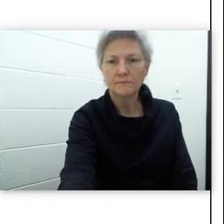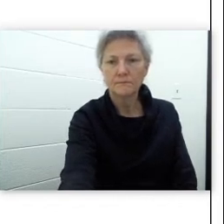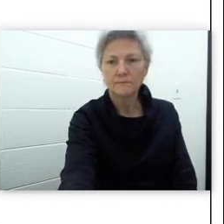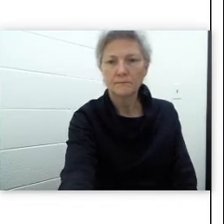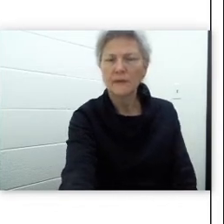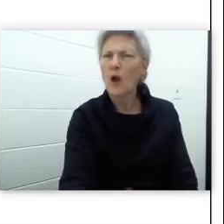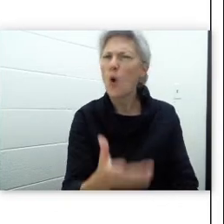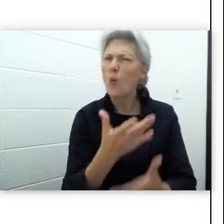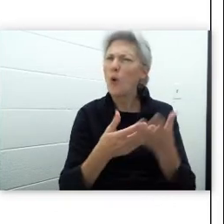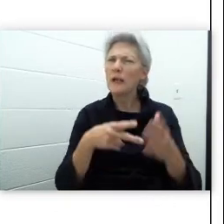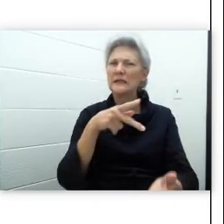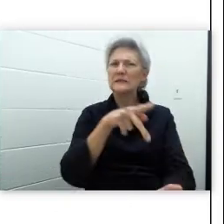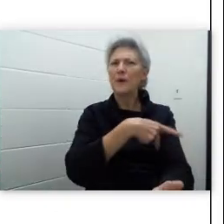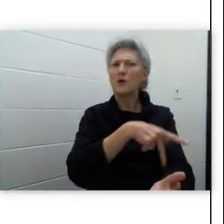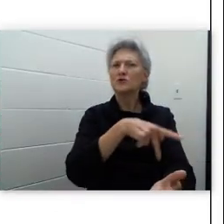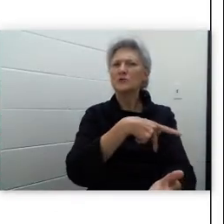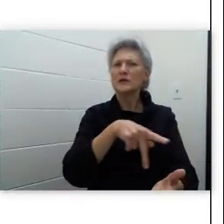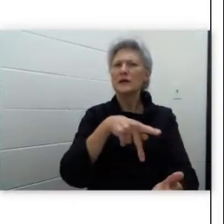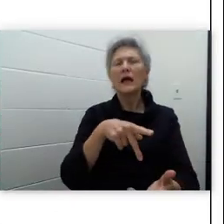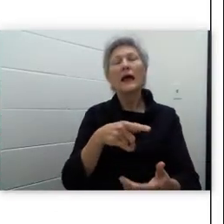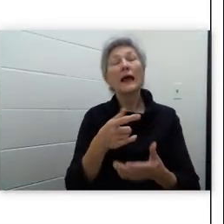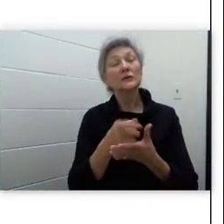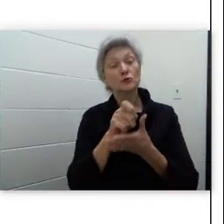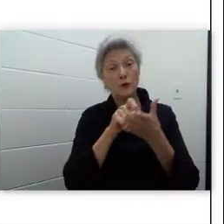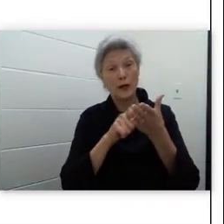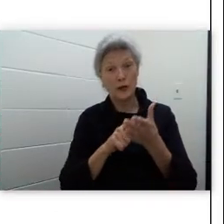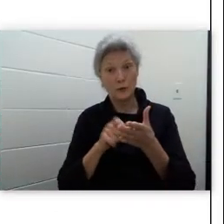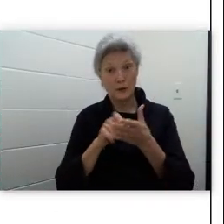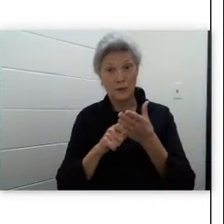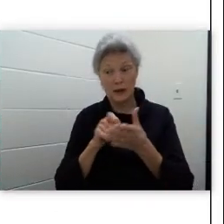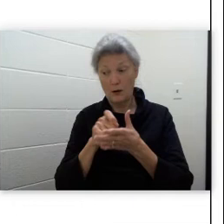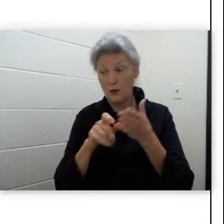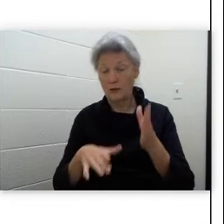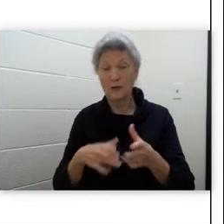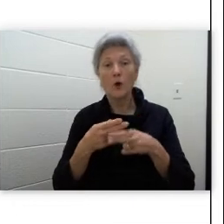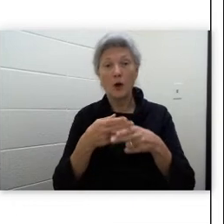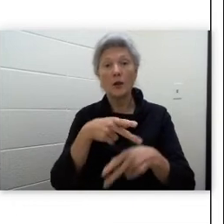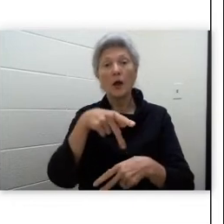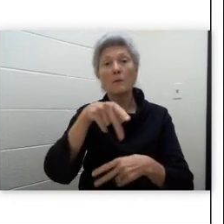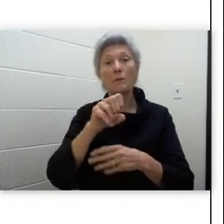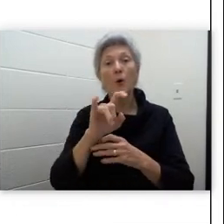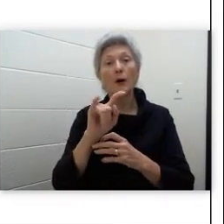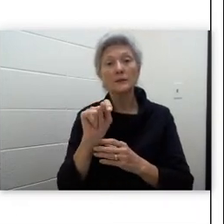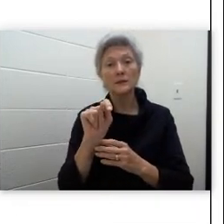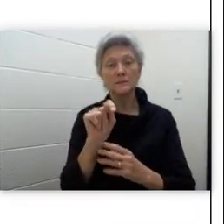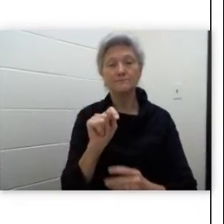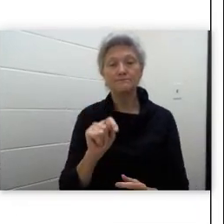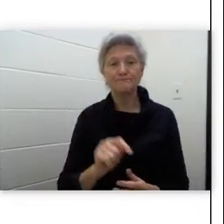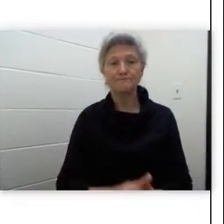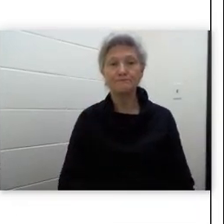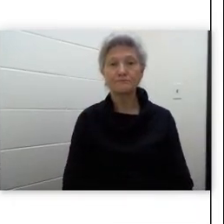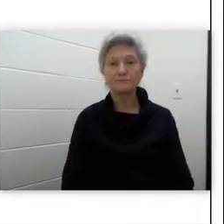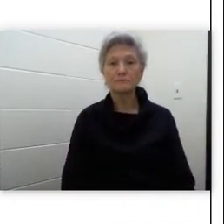What is poetry? Poetry is a piece of writing written by an author called a poet.